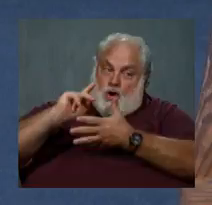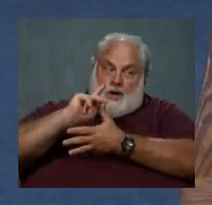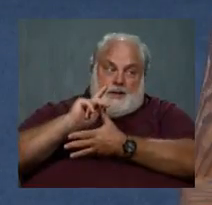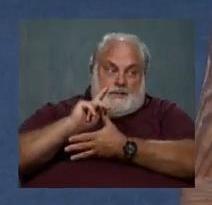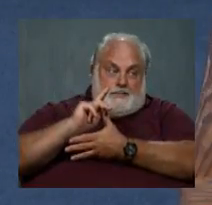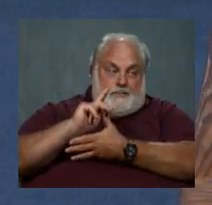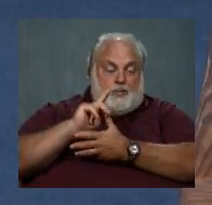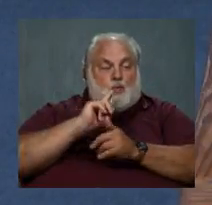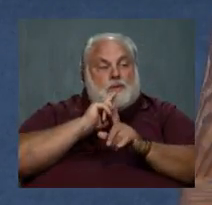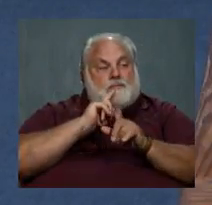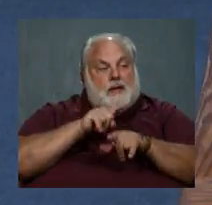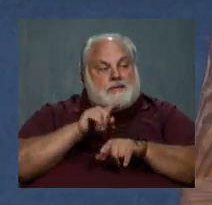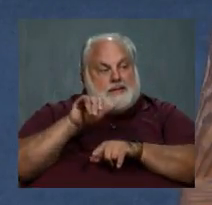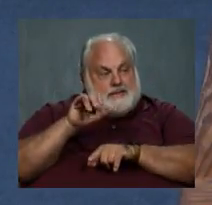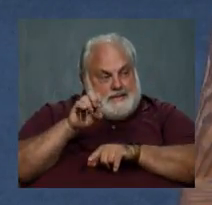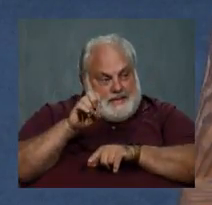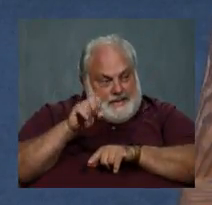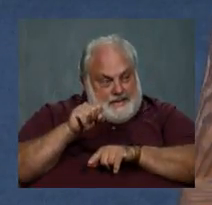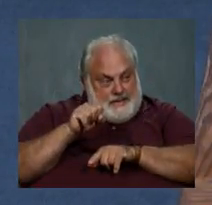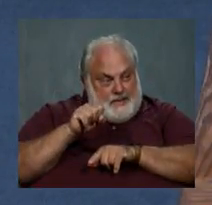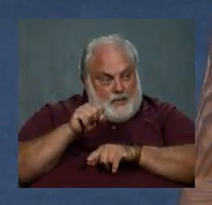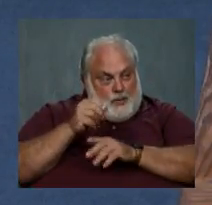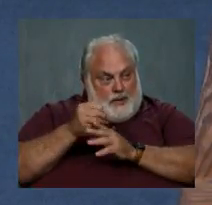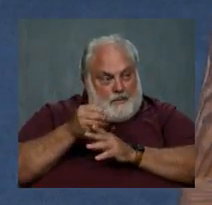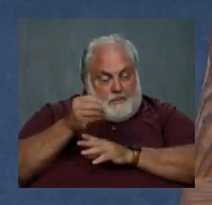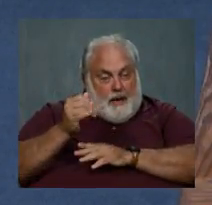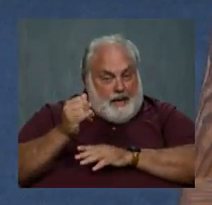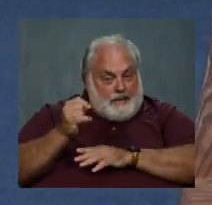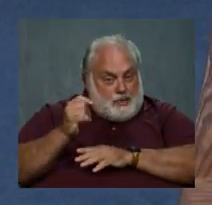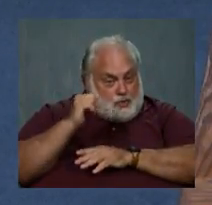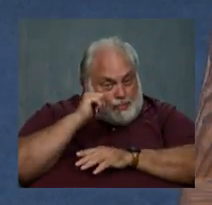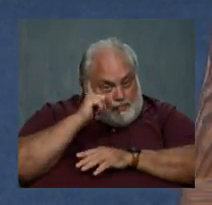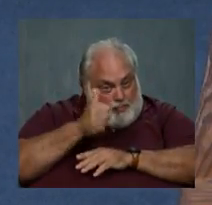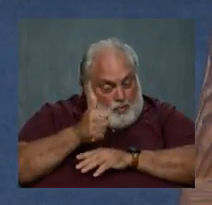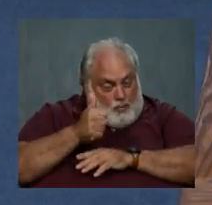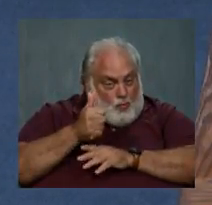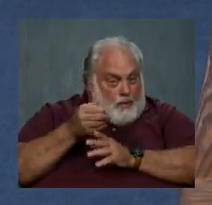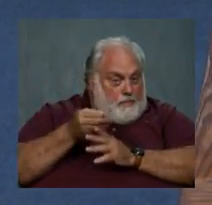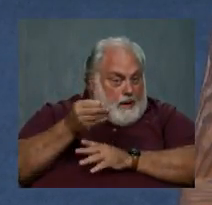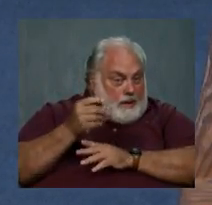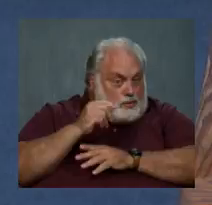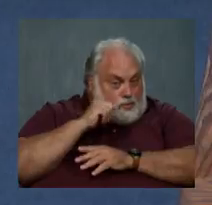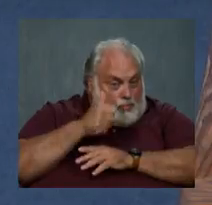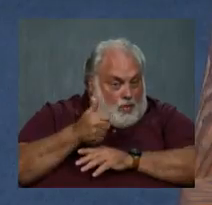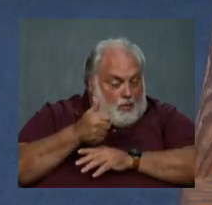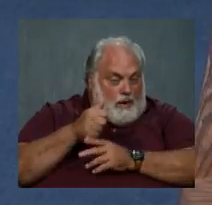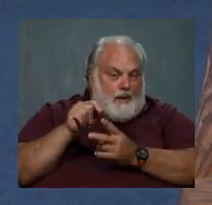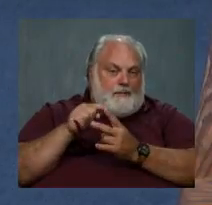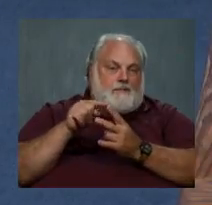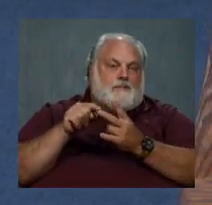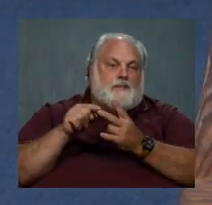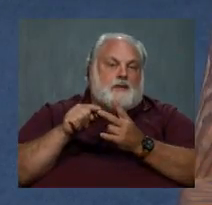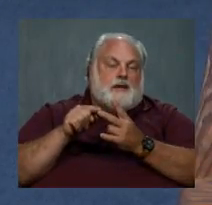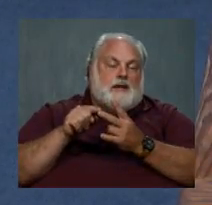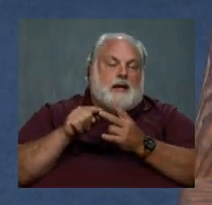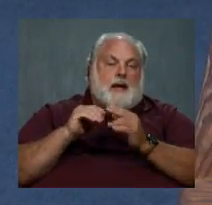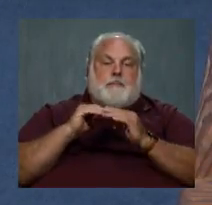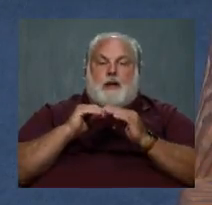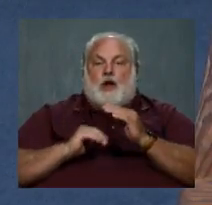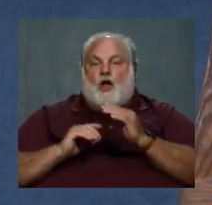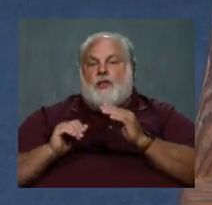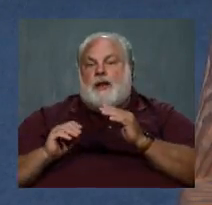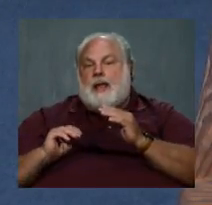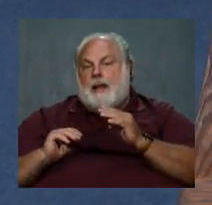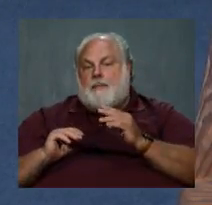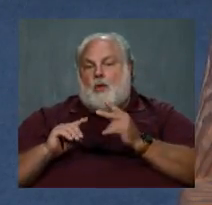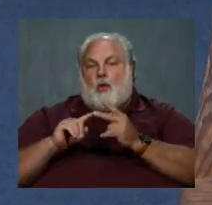It certainly. I mean, we could buy it tomorrow, but if we bought it tomorrow, we have two options. We can agree to take it below the dam,